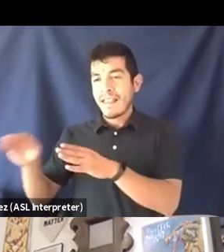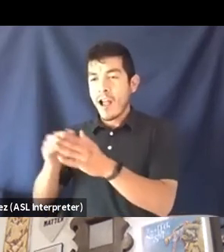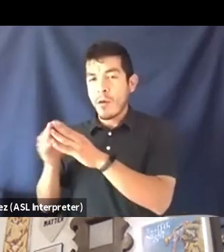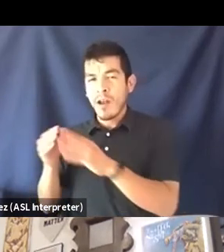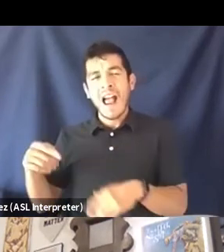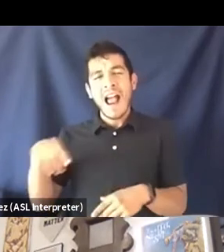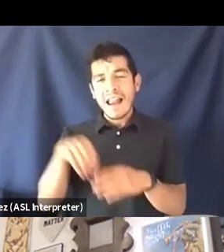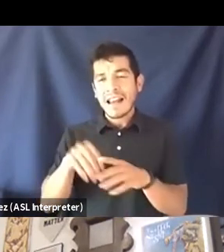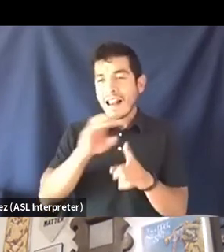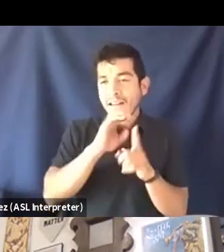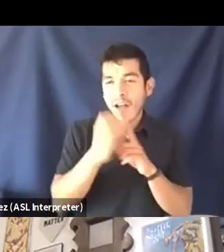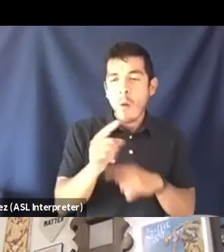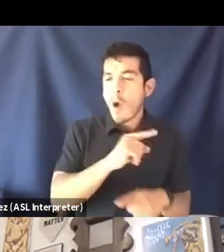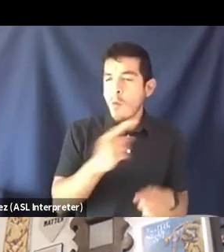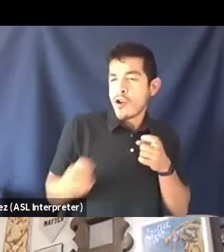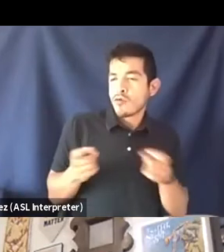die.